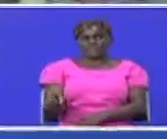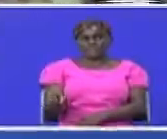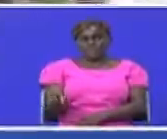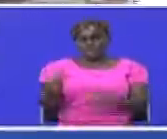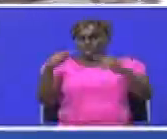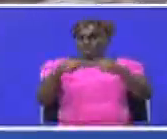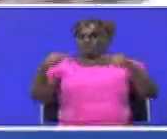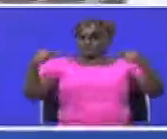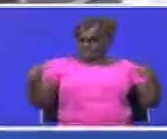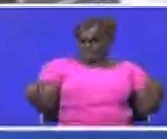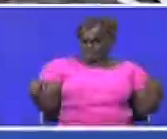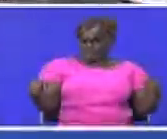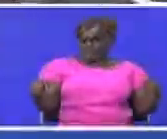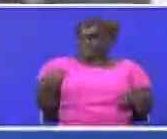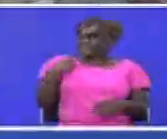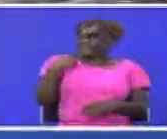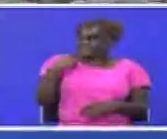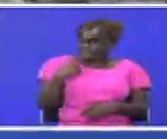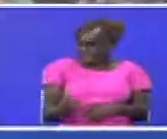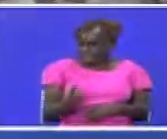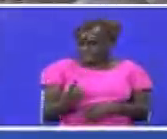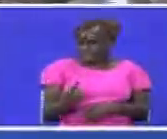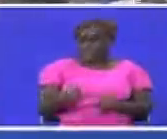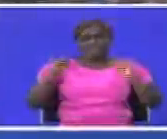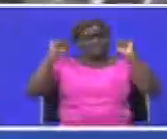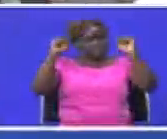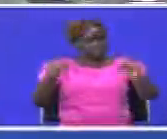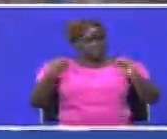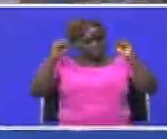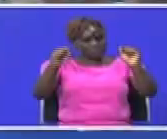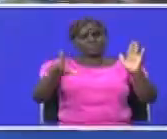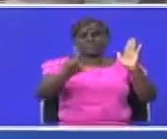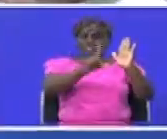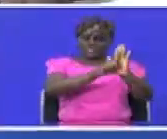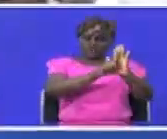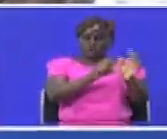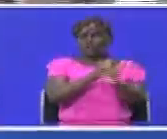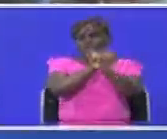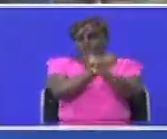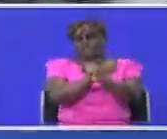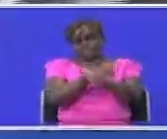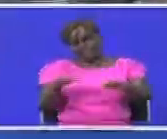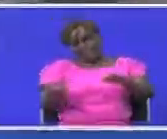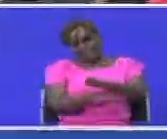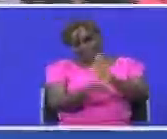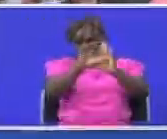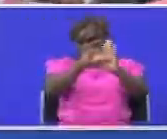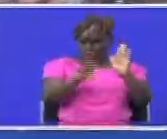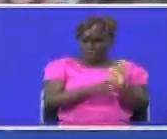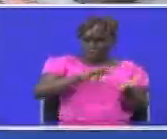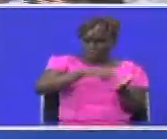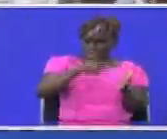But the opposition coalition still remains adamant that the demonstrations are legal and protected under the Constitution and that